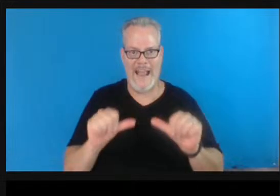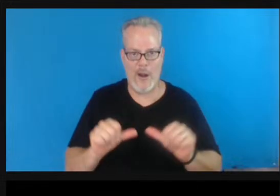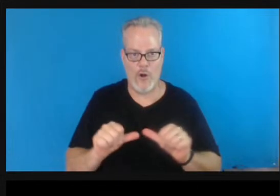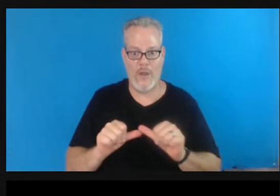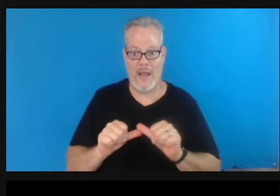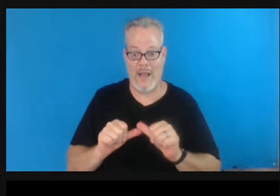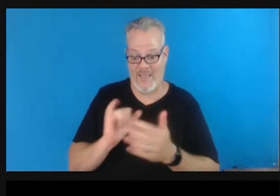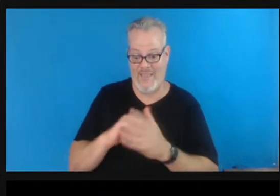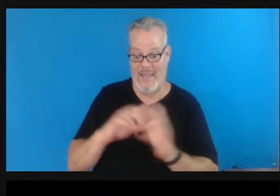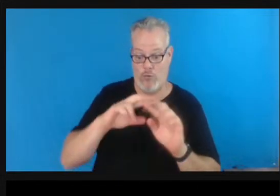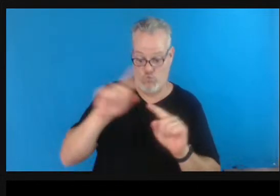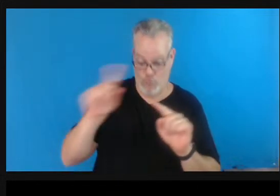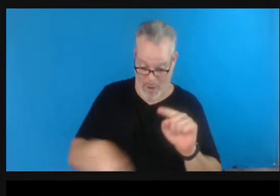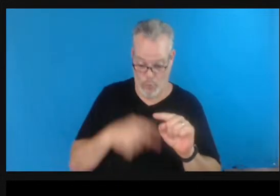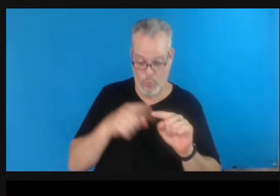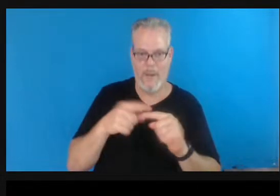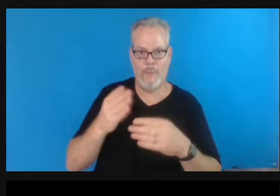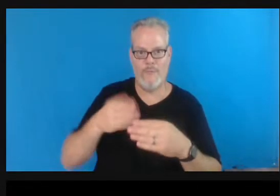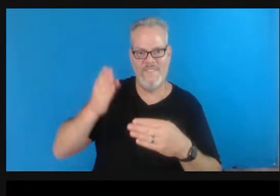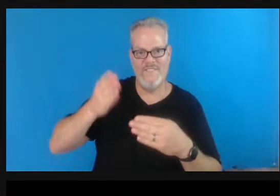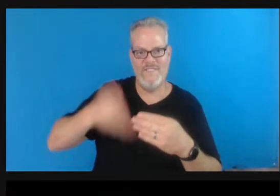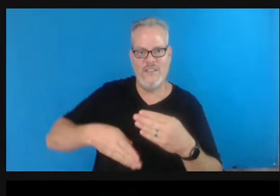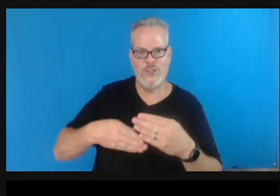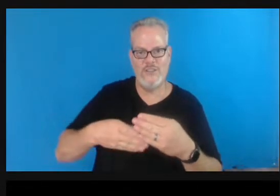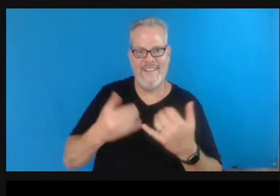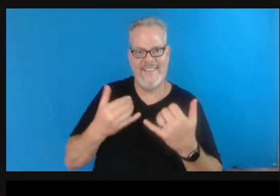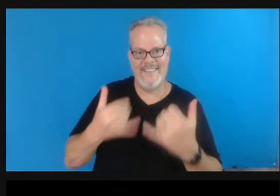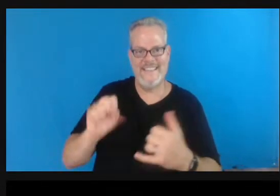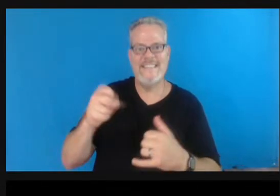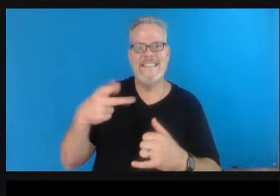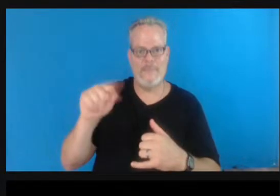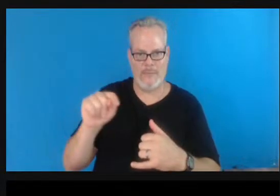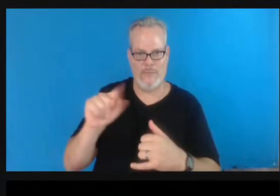in September of 2025. Dane, I just have to say this.